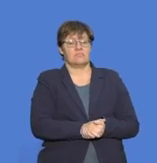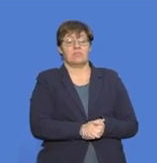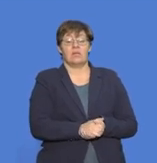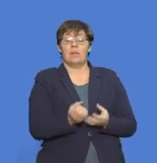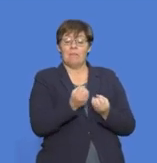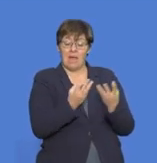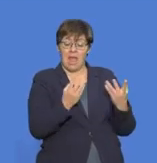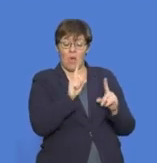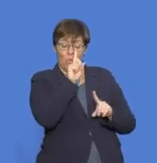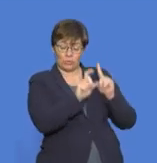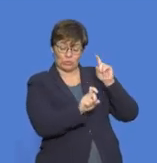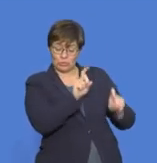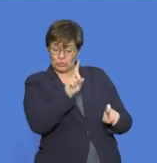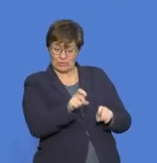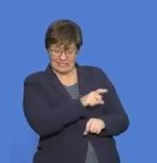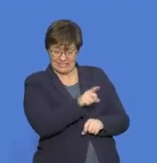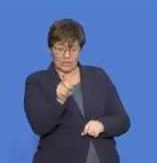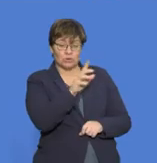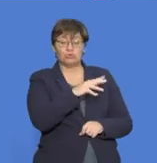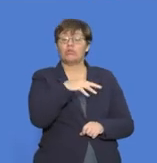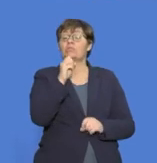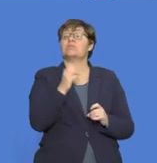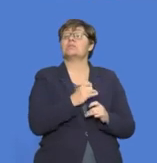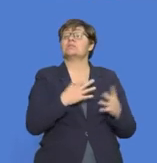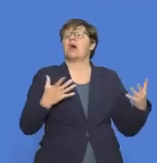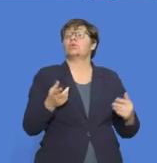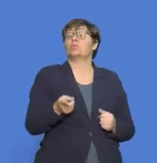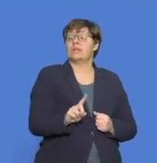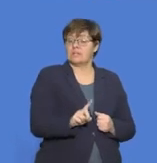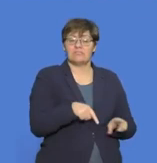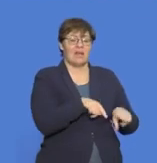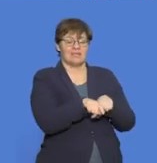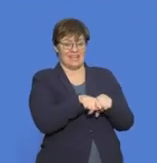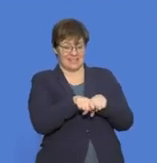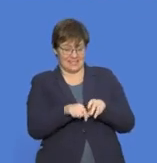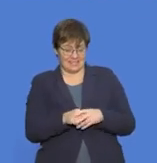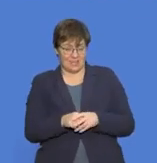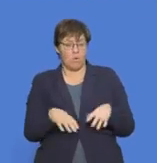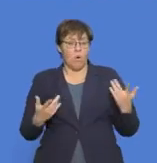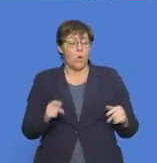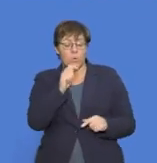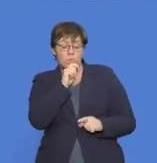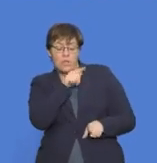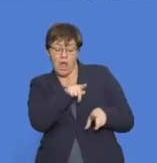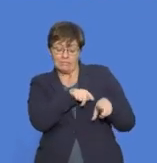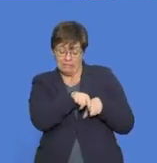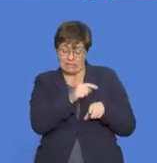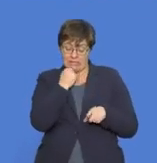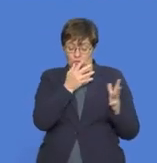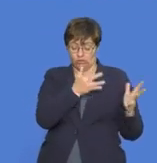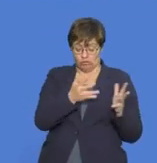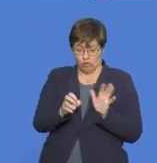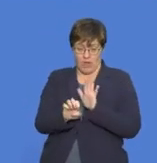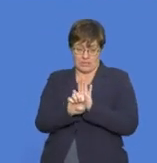Now, many questions on transpiration start off with experiments or use an experiment as